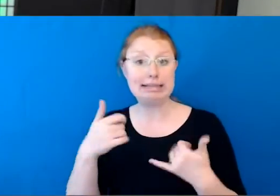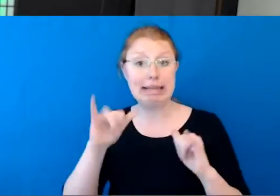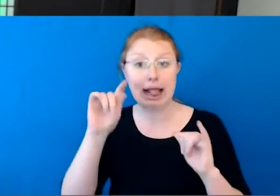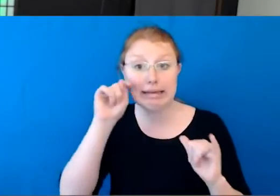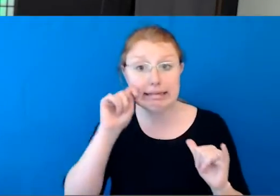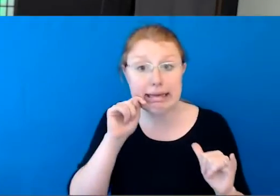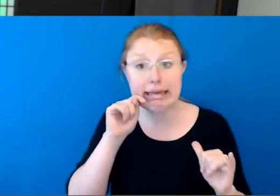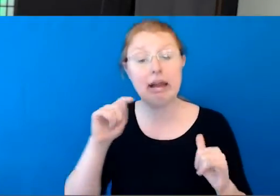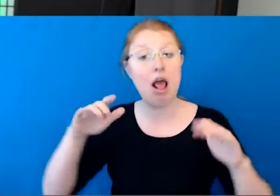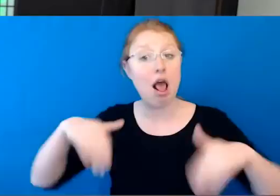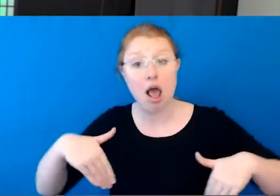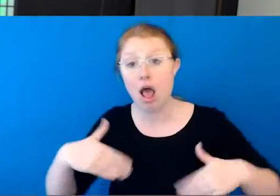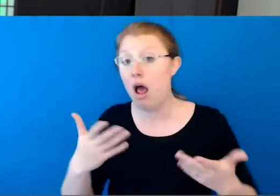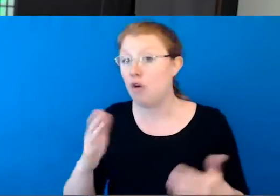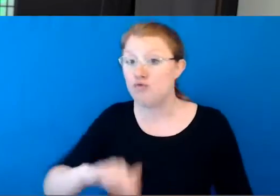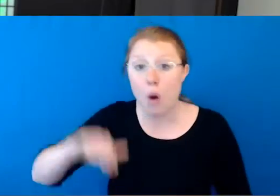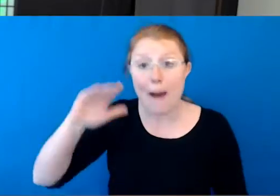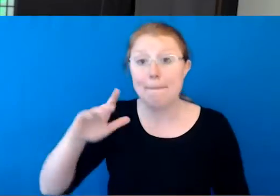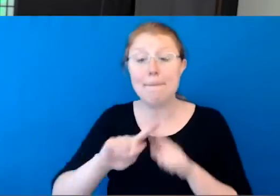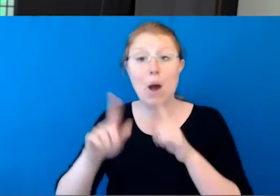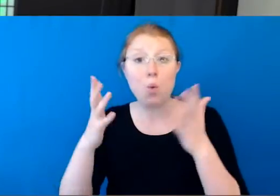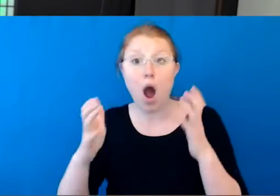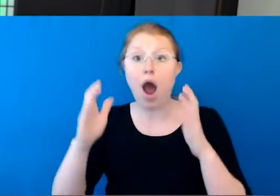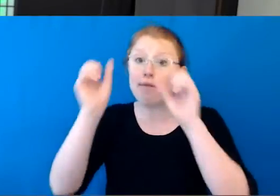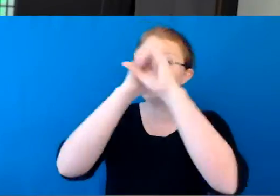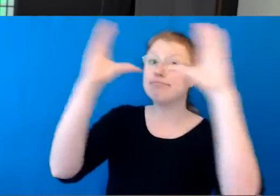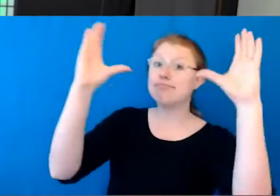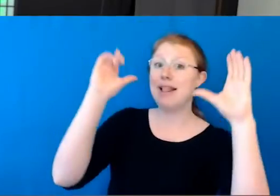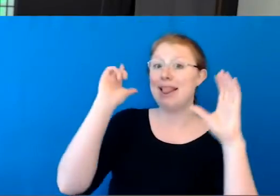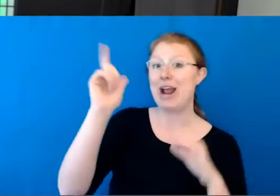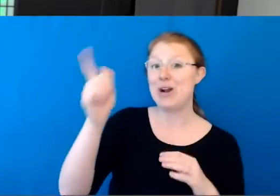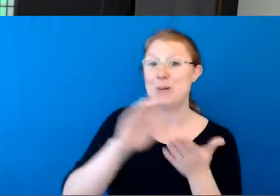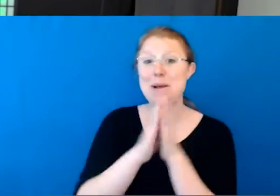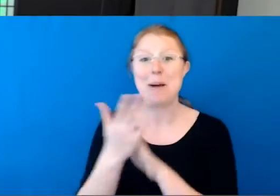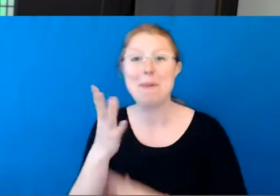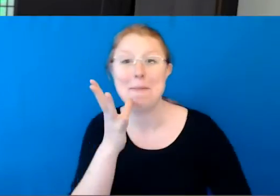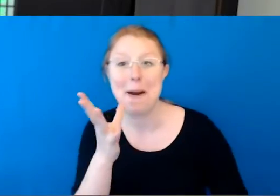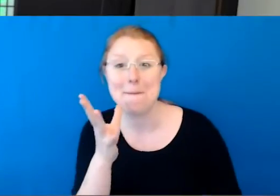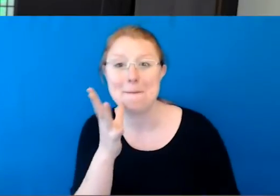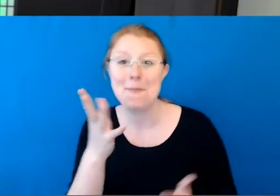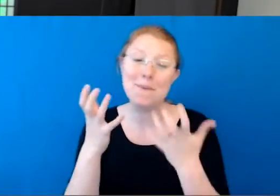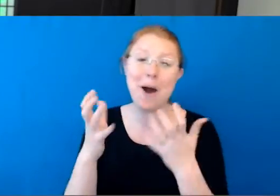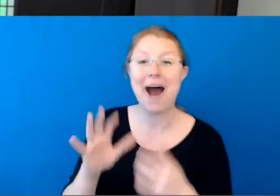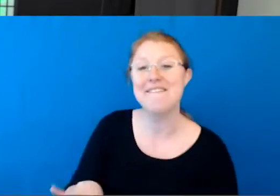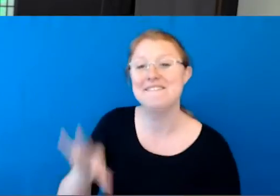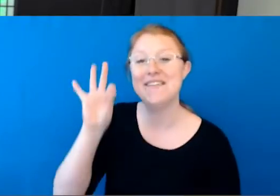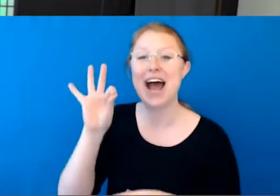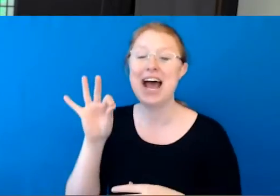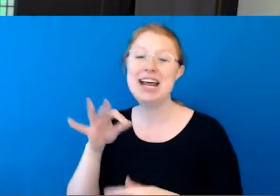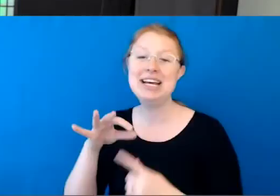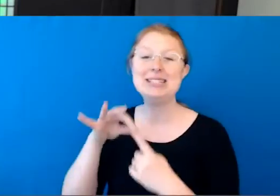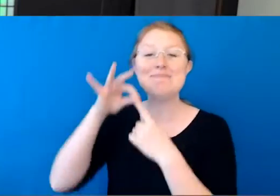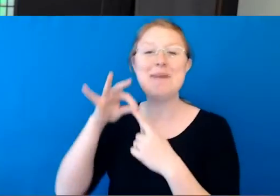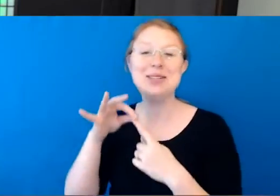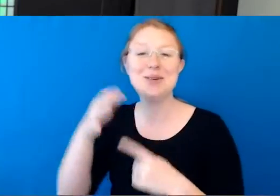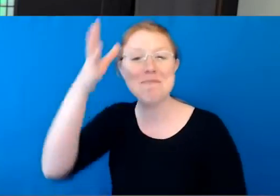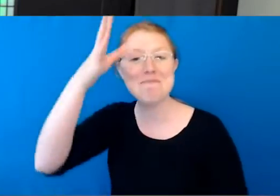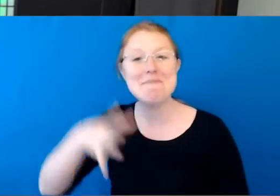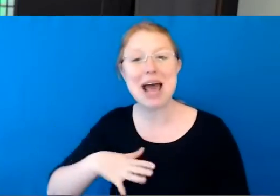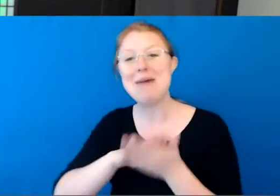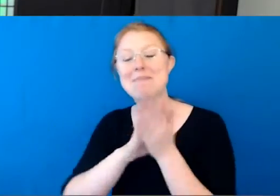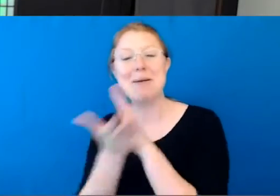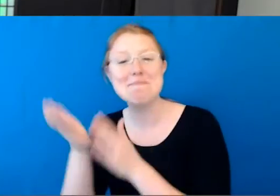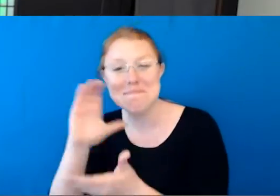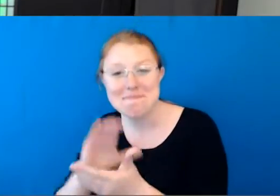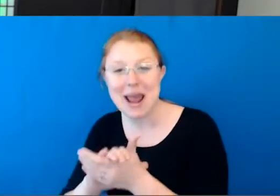your dream is one day to grow up and find that special guy that God has set aside for you so that you can also